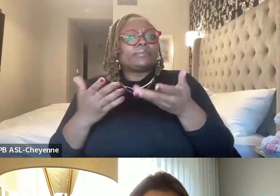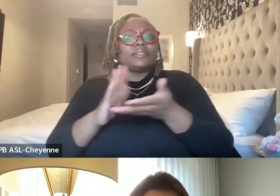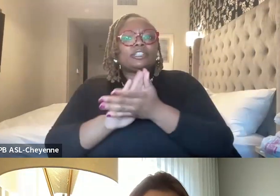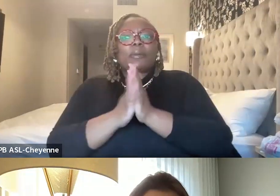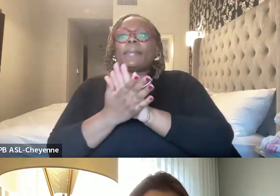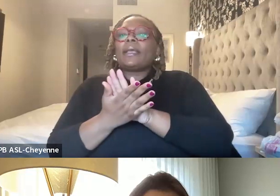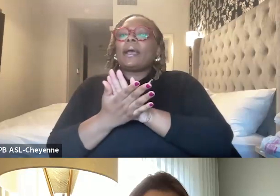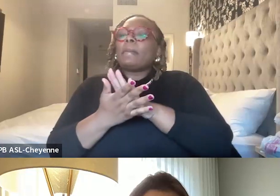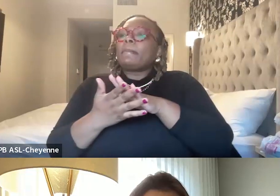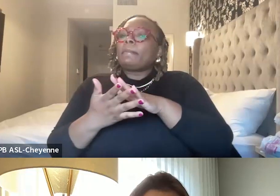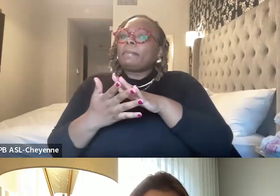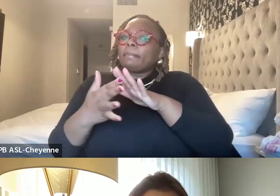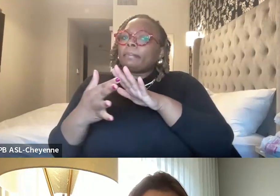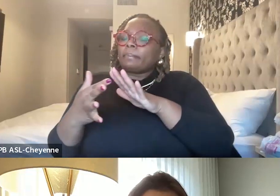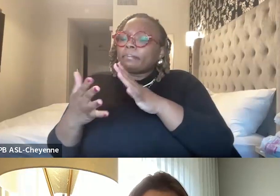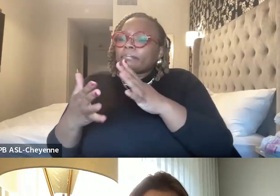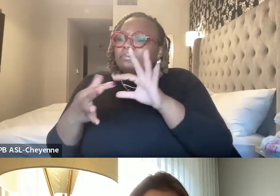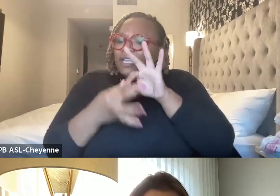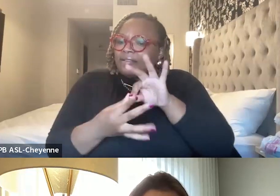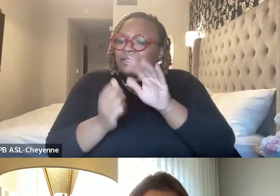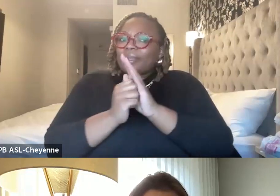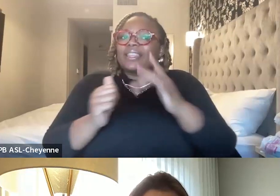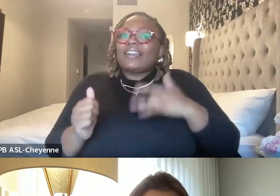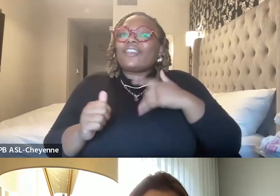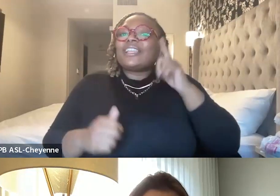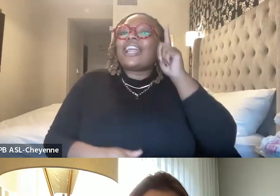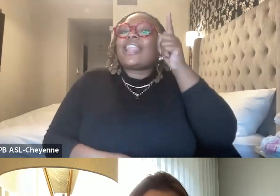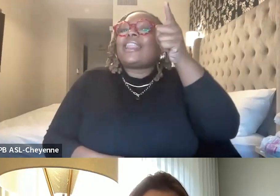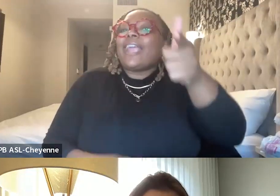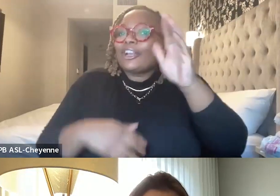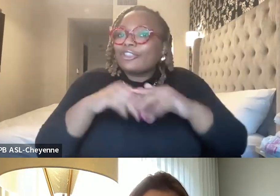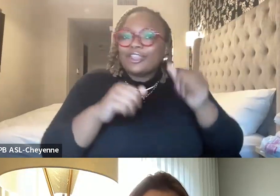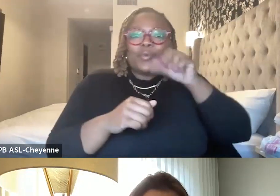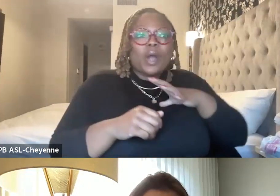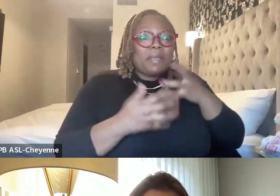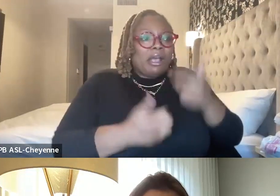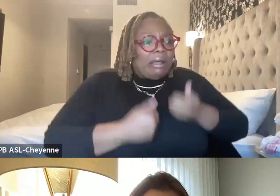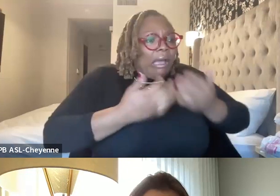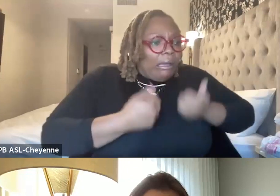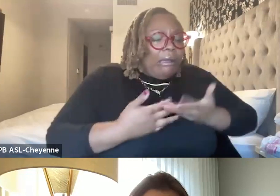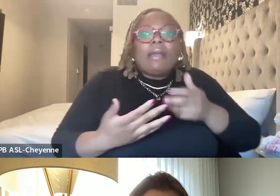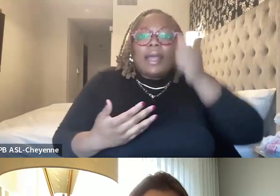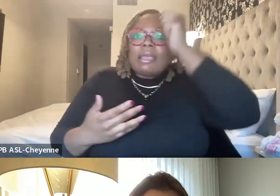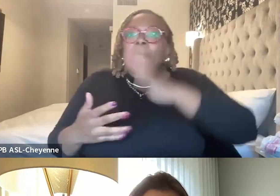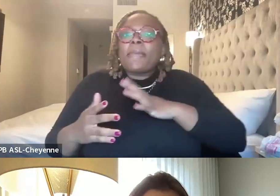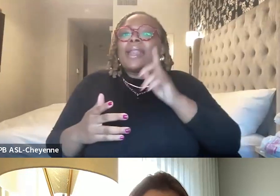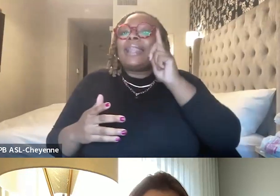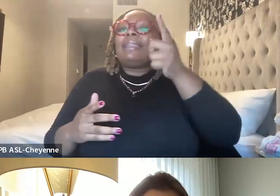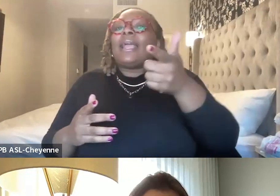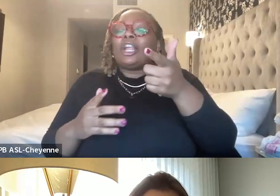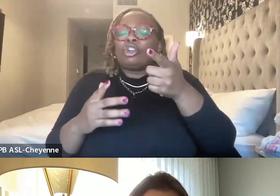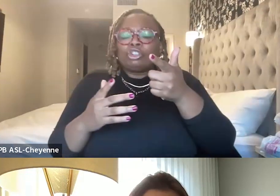allow themselves to connect with the feeling much later than the women, and sometimes the gap created in